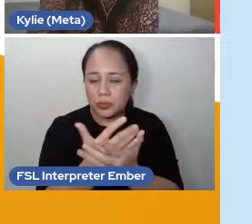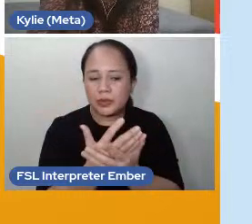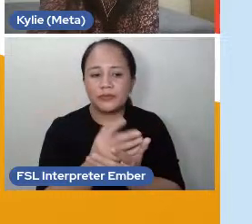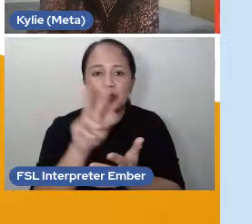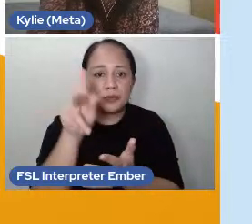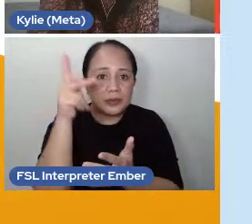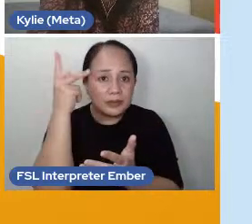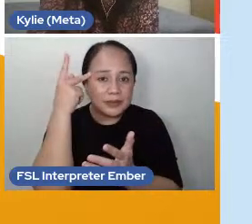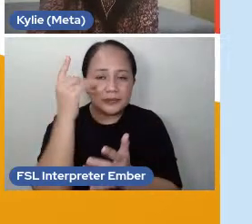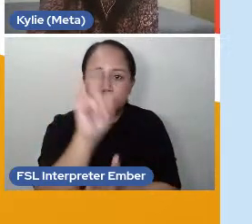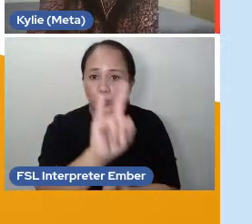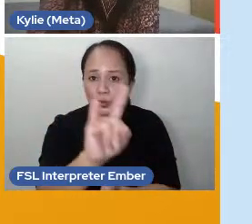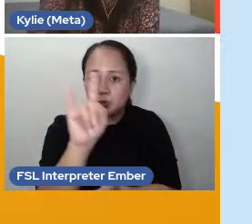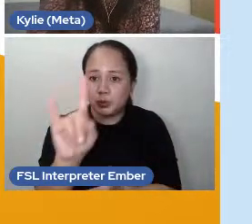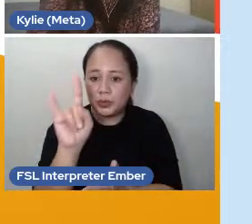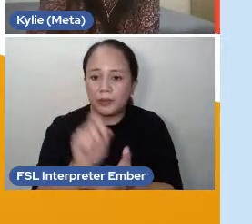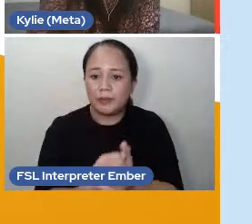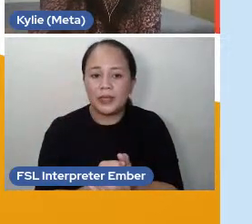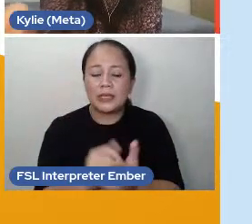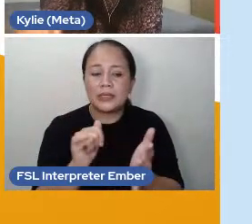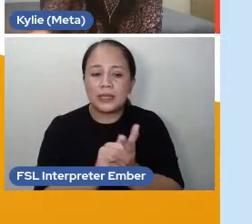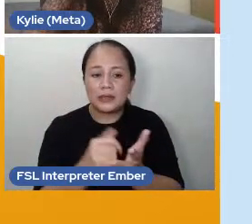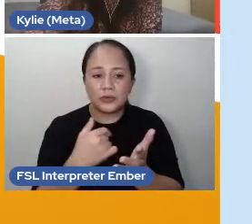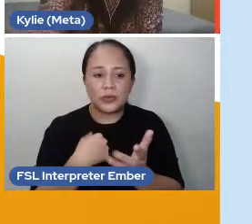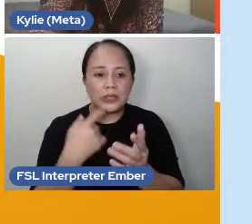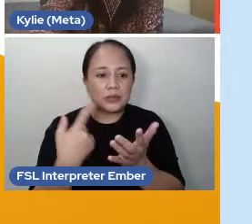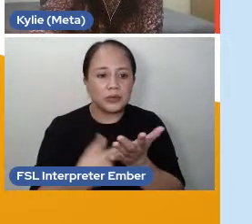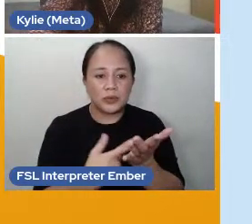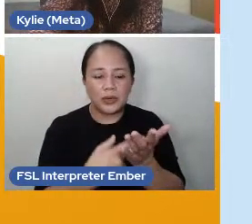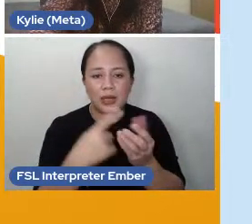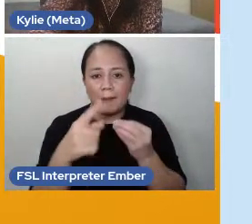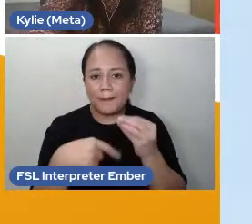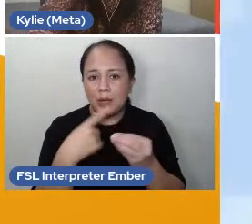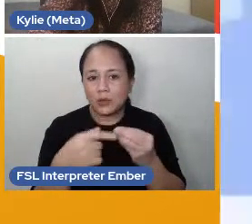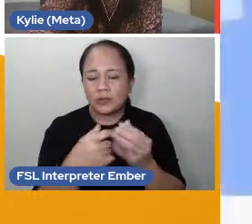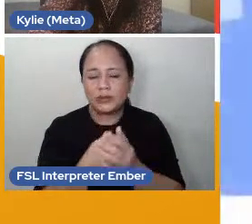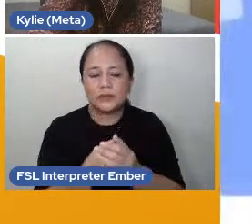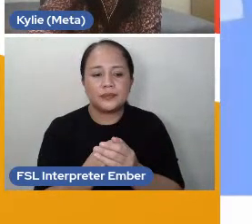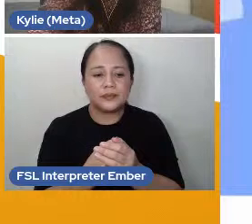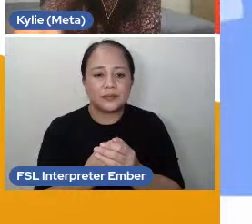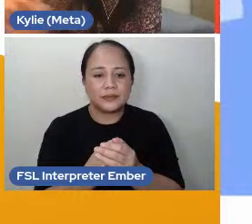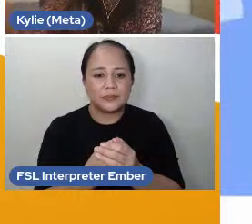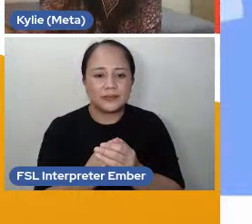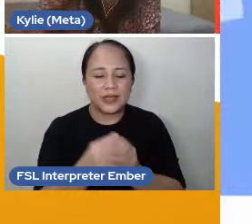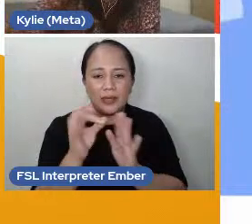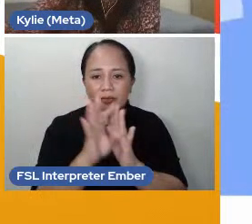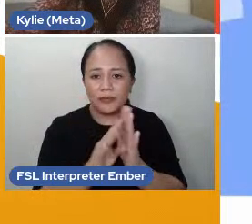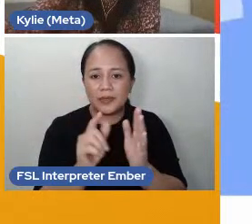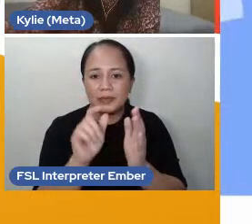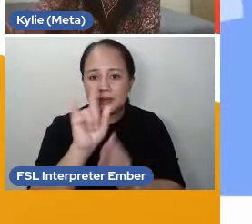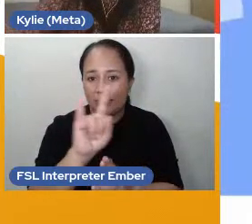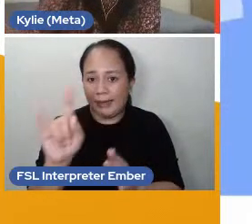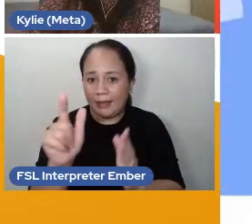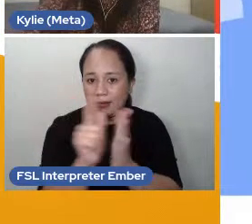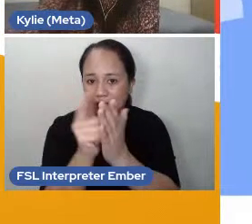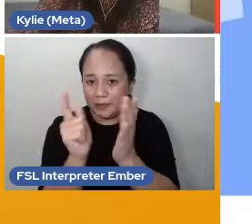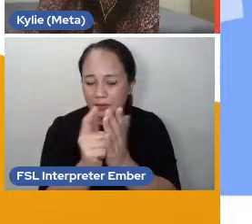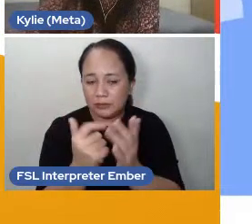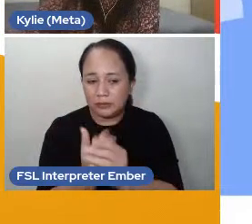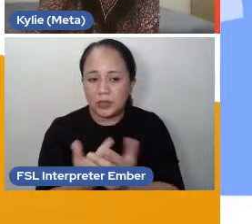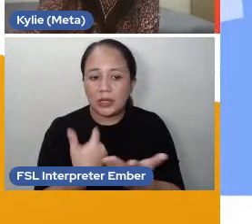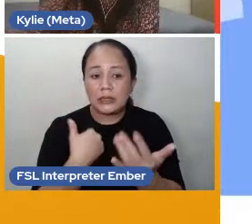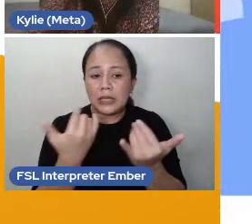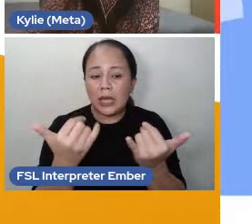political advertising. And that's what we're here to talk about today with the Facebook ad library. So In order